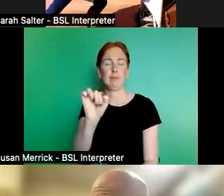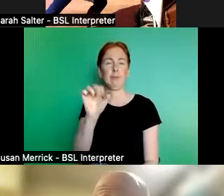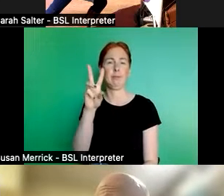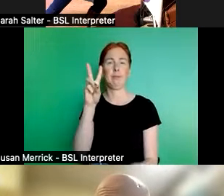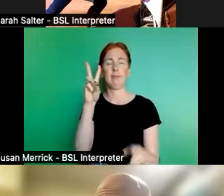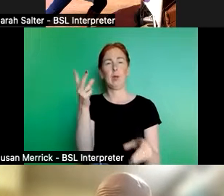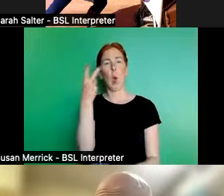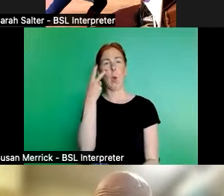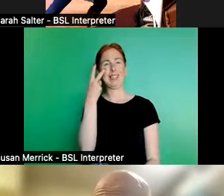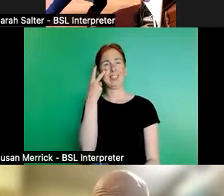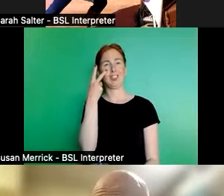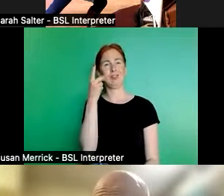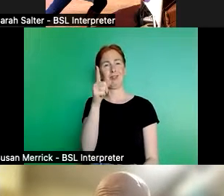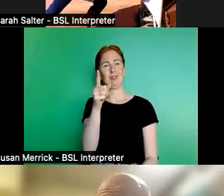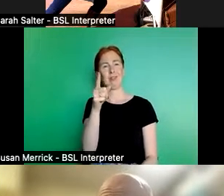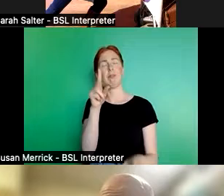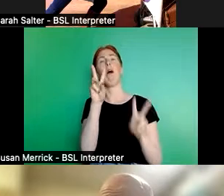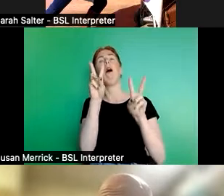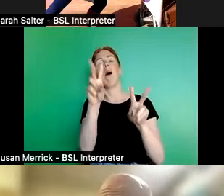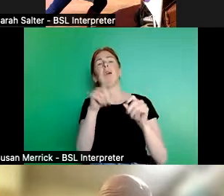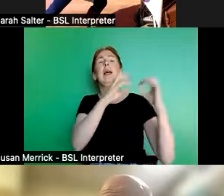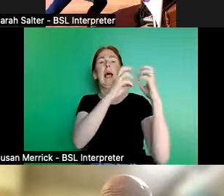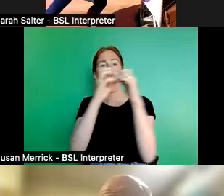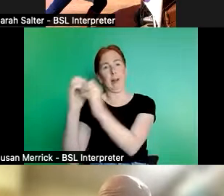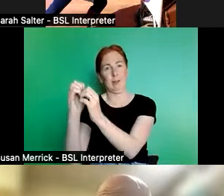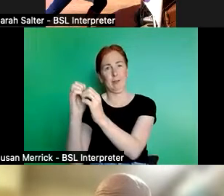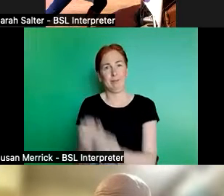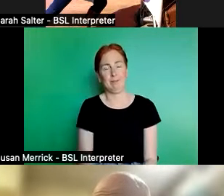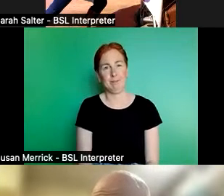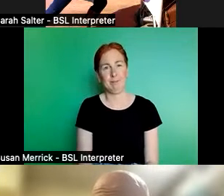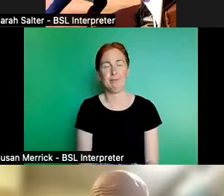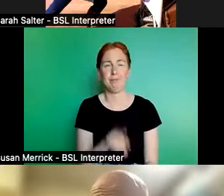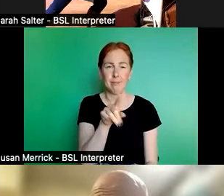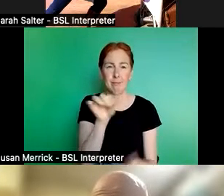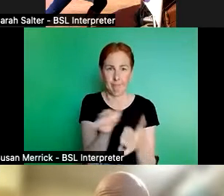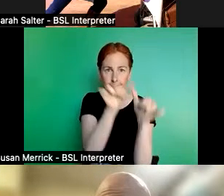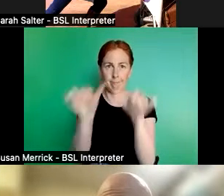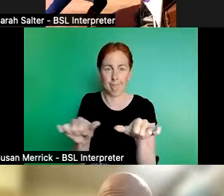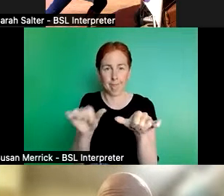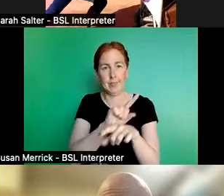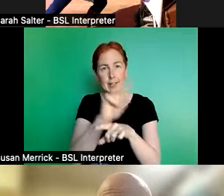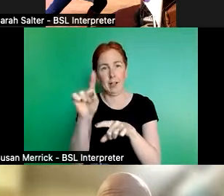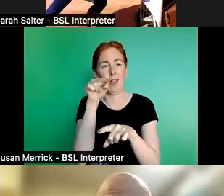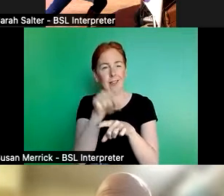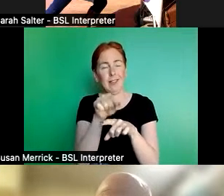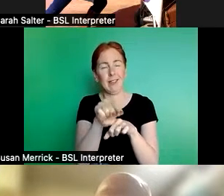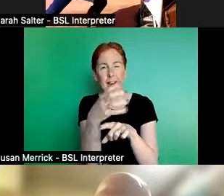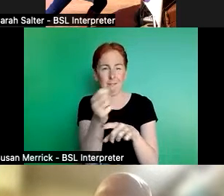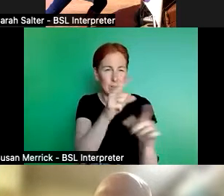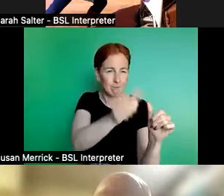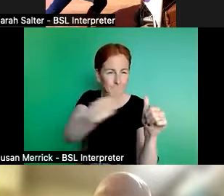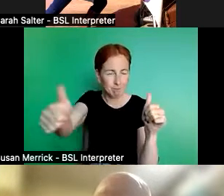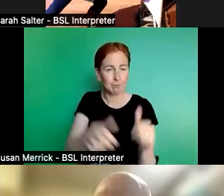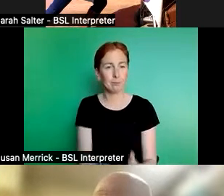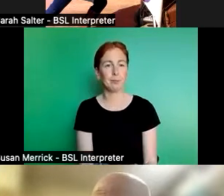trying to finally migrate onto a proper letter chart. This is the so-called logMAR chart. And then you get a